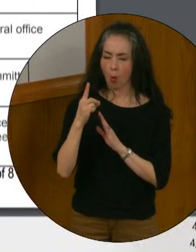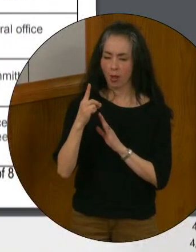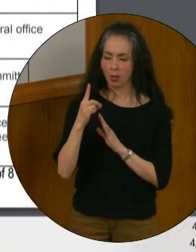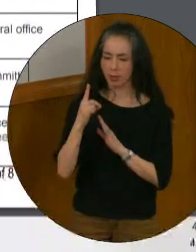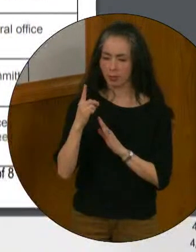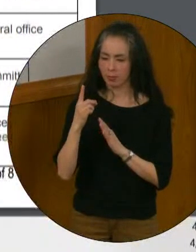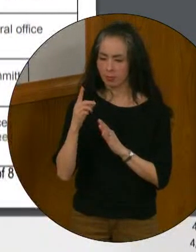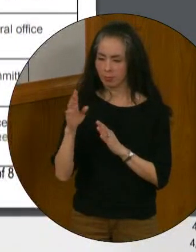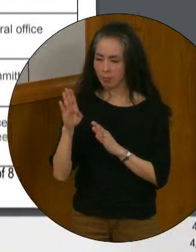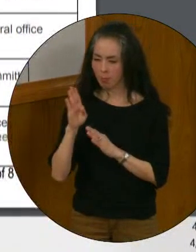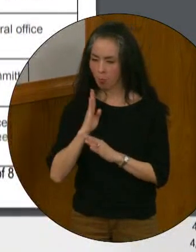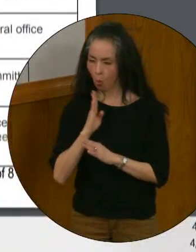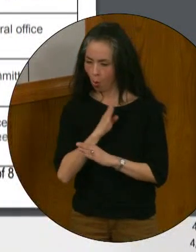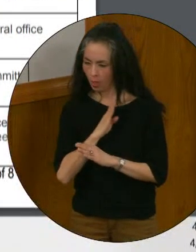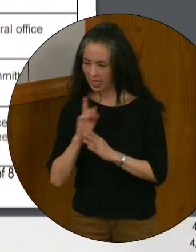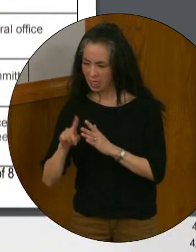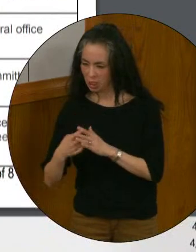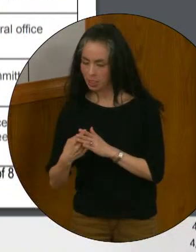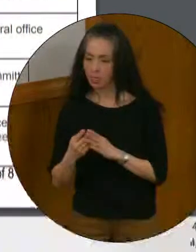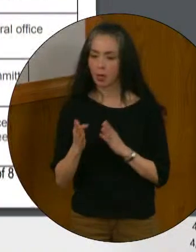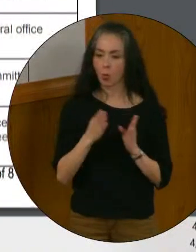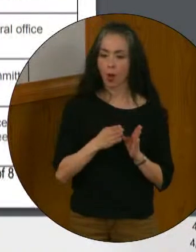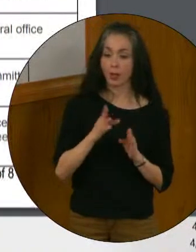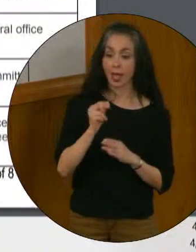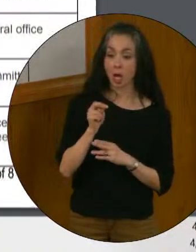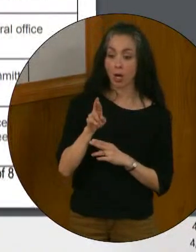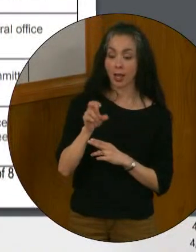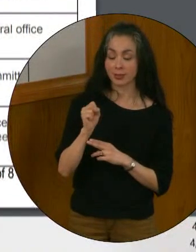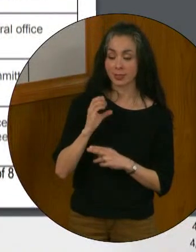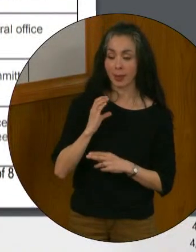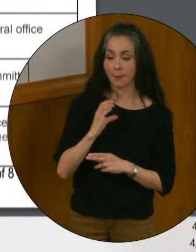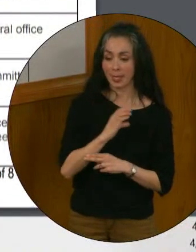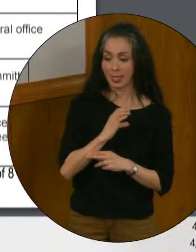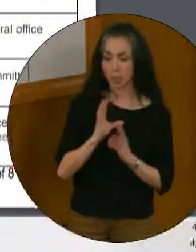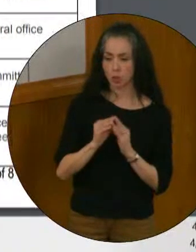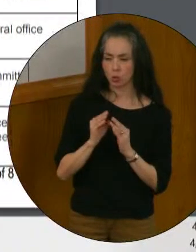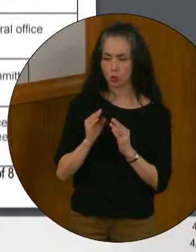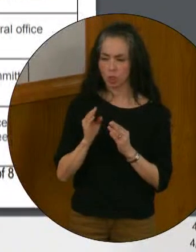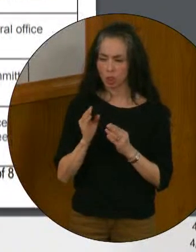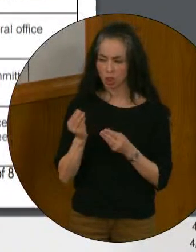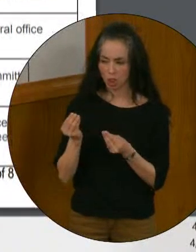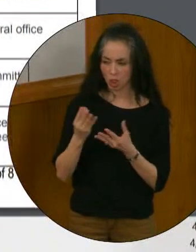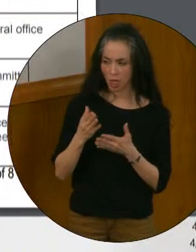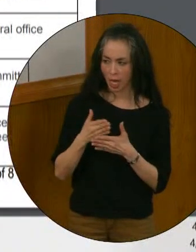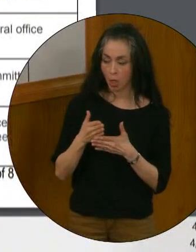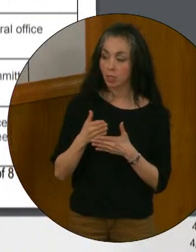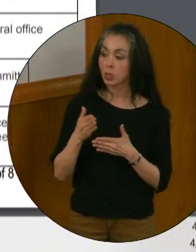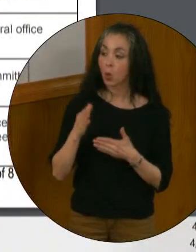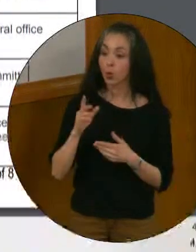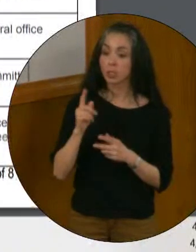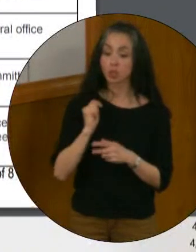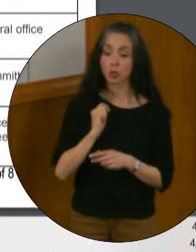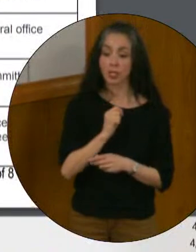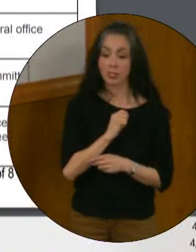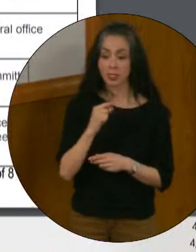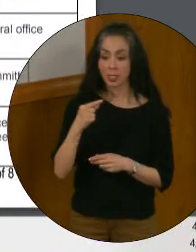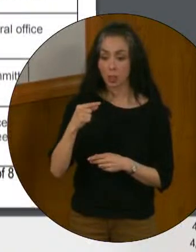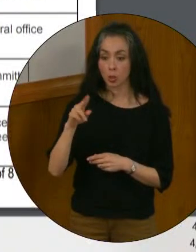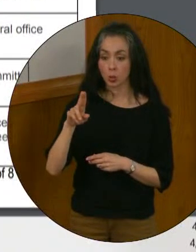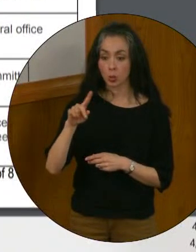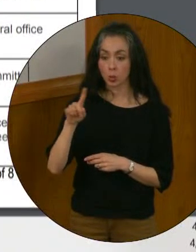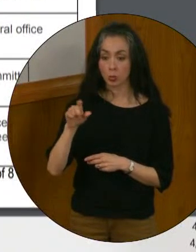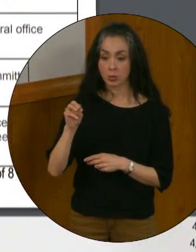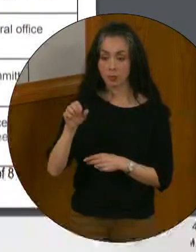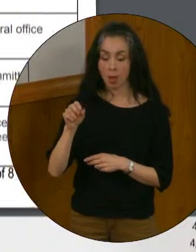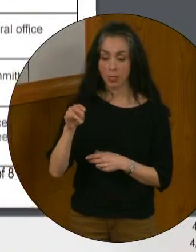one NRS-initiated committee to share. So, Trustee Guzman, are you